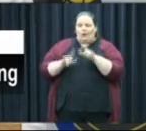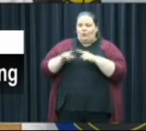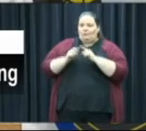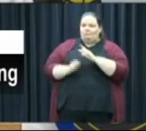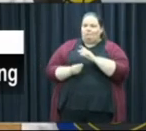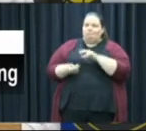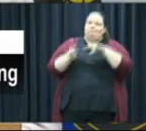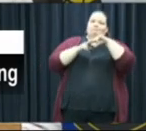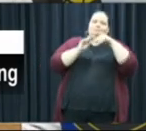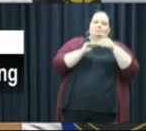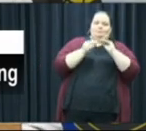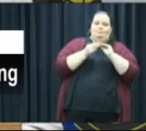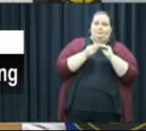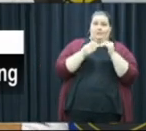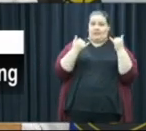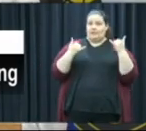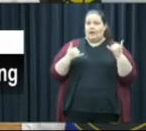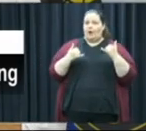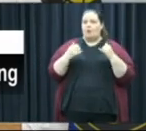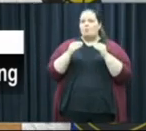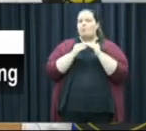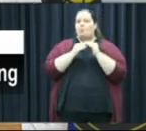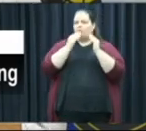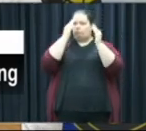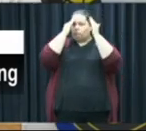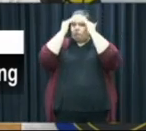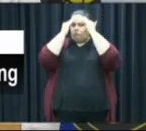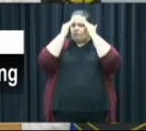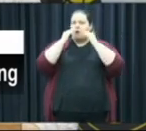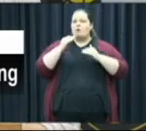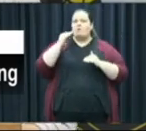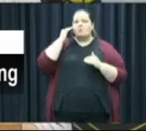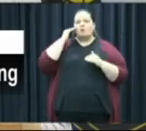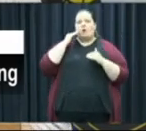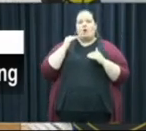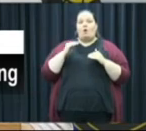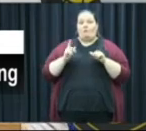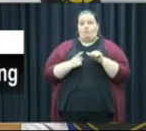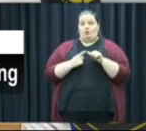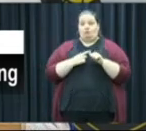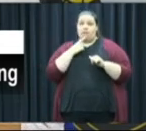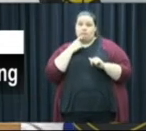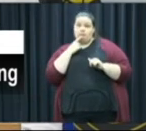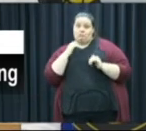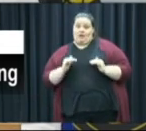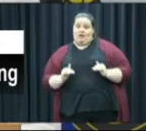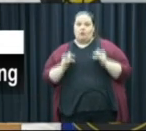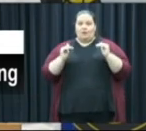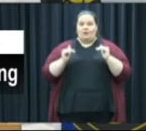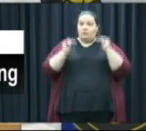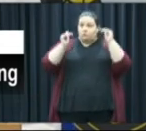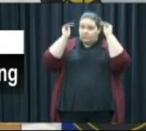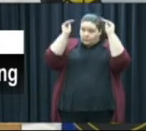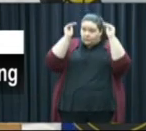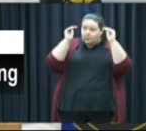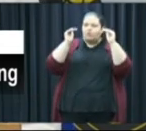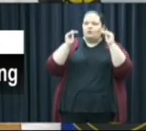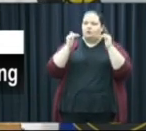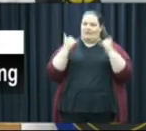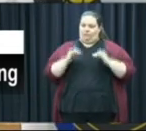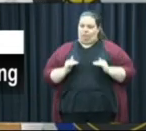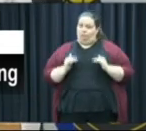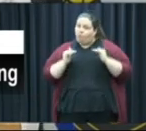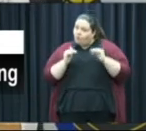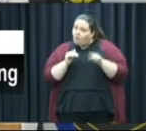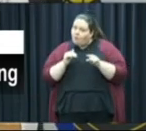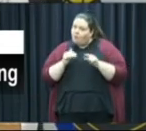triggers in place from a public health perspective to be able to go from one phase to another depending on the risks and the numbers. And so we really